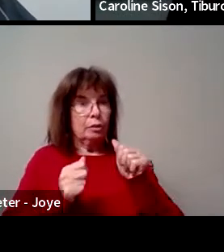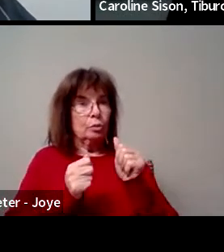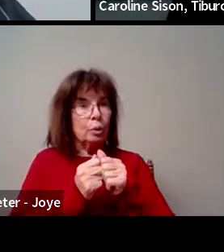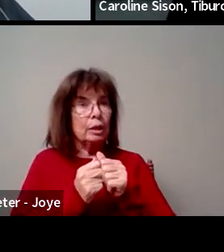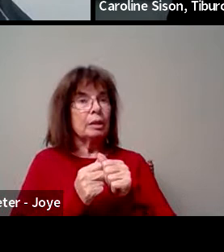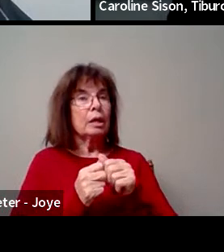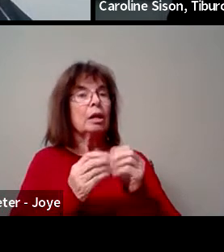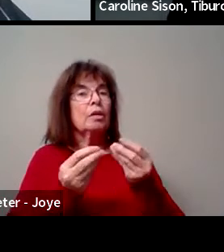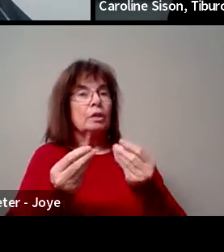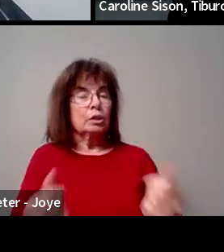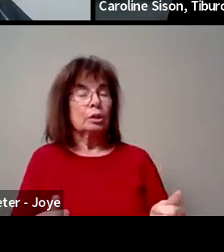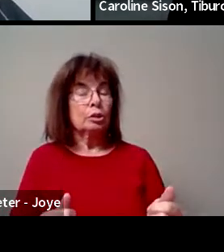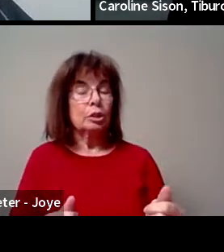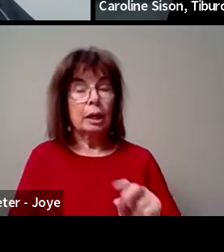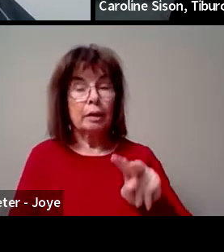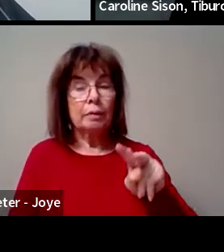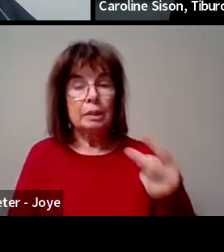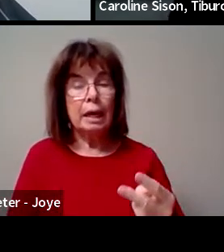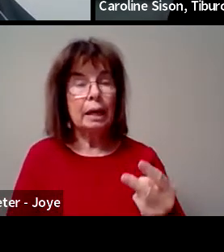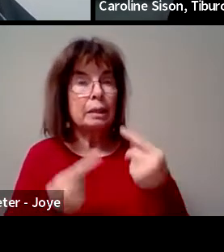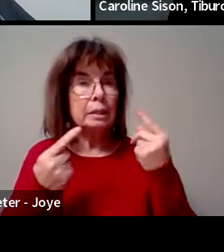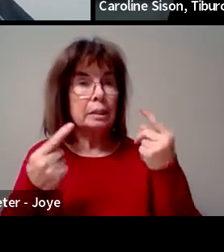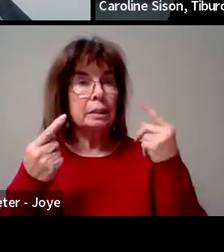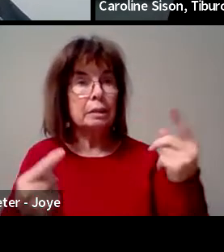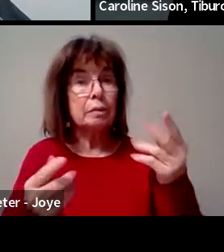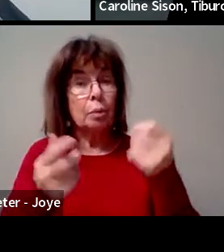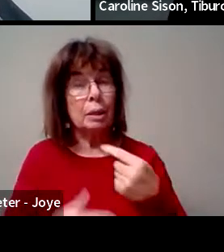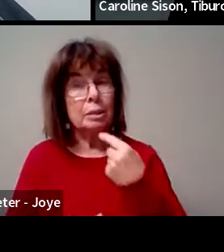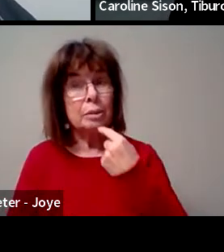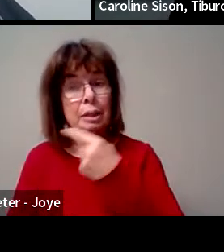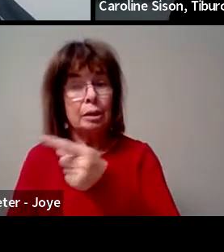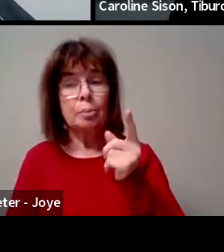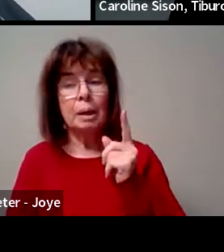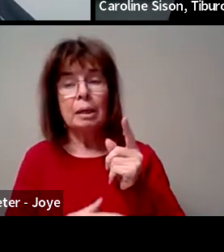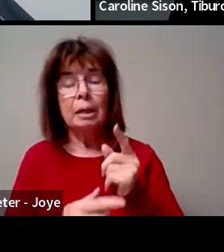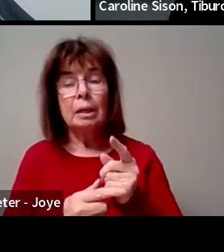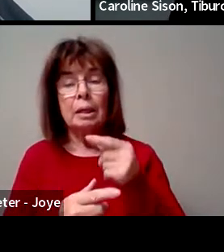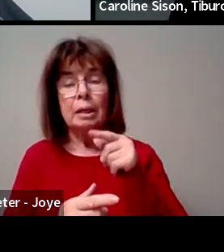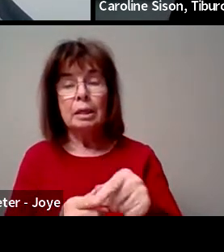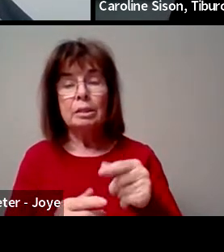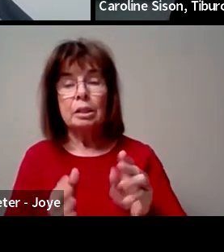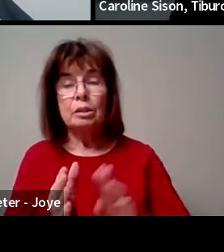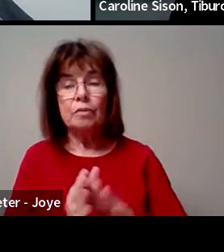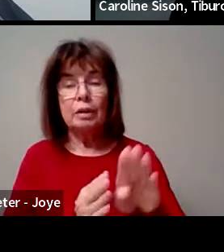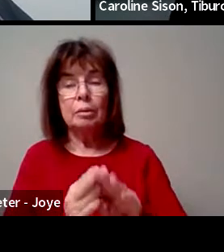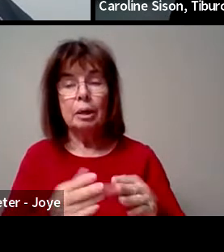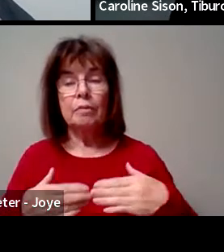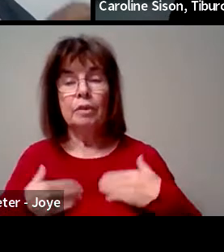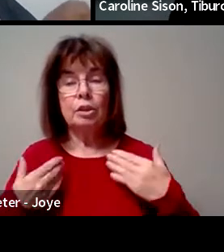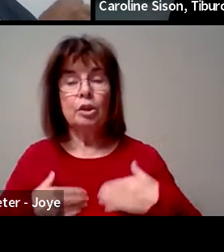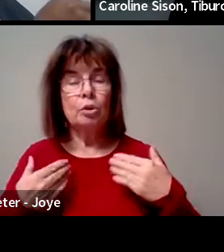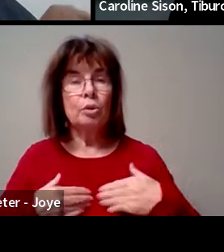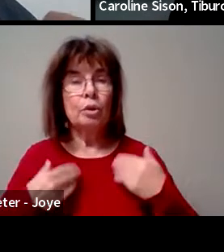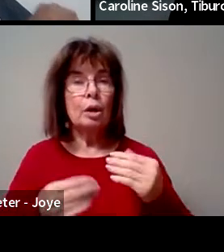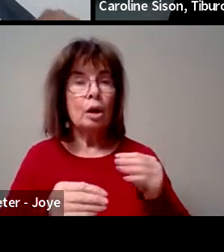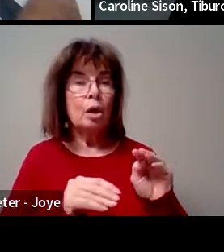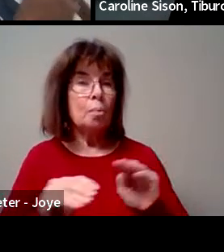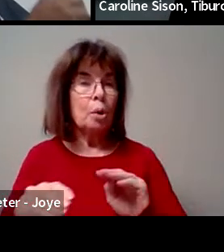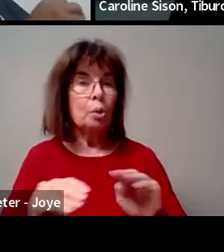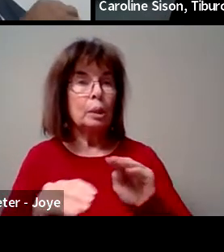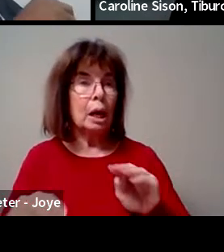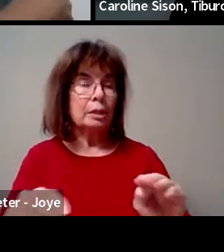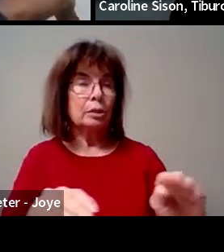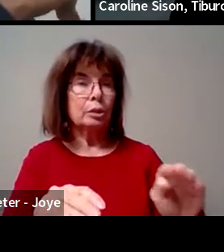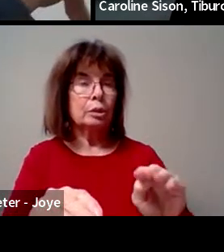solution. And then the second success I just want to point to is the development of the Youth Mobilizers crew. And I'm still pushing, and this is